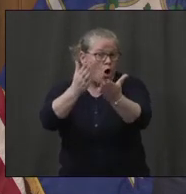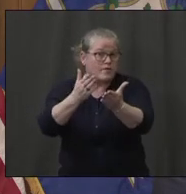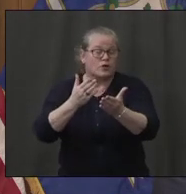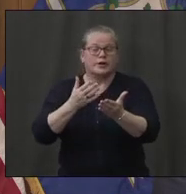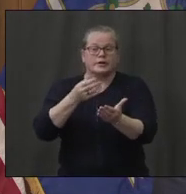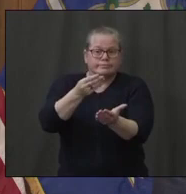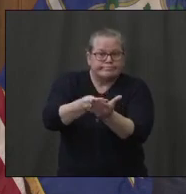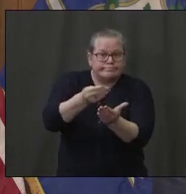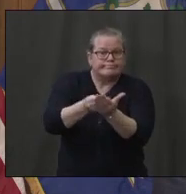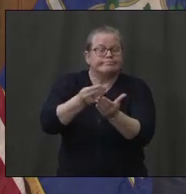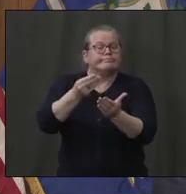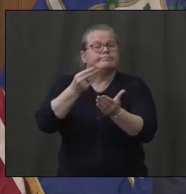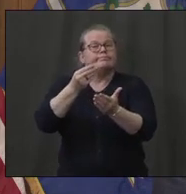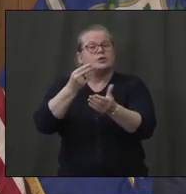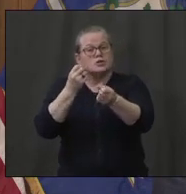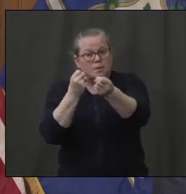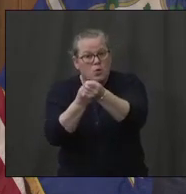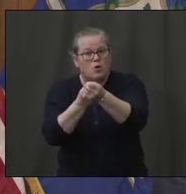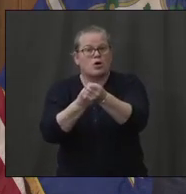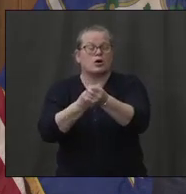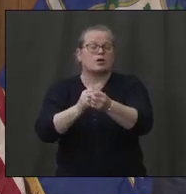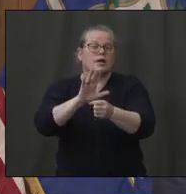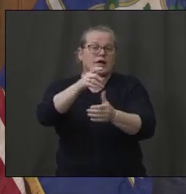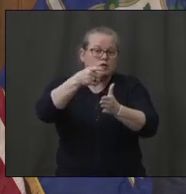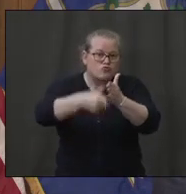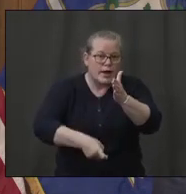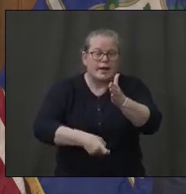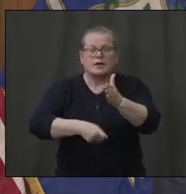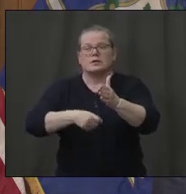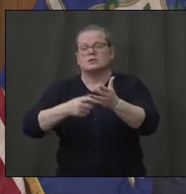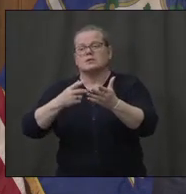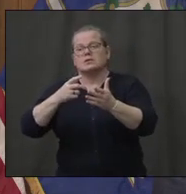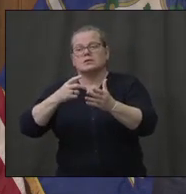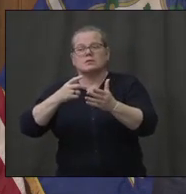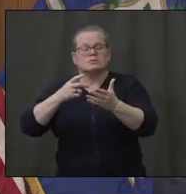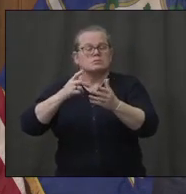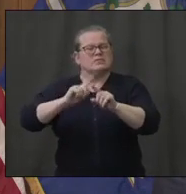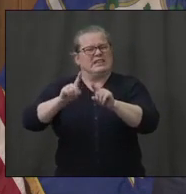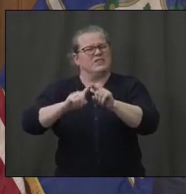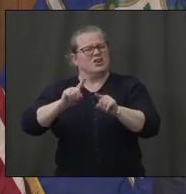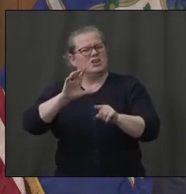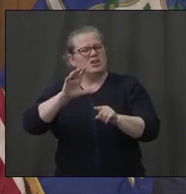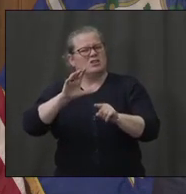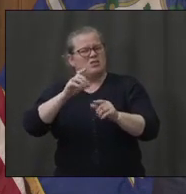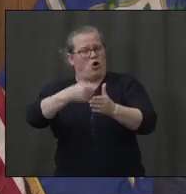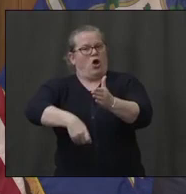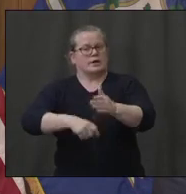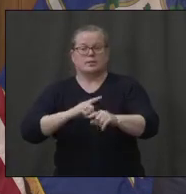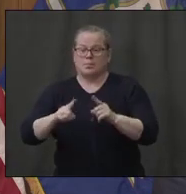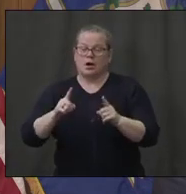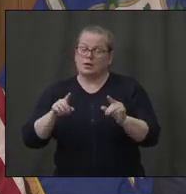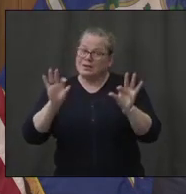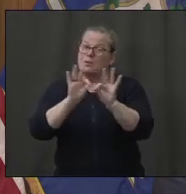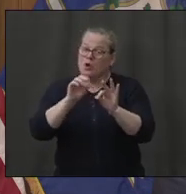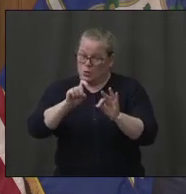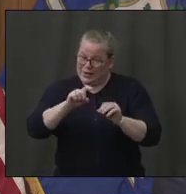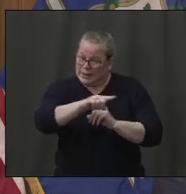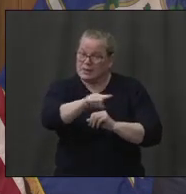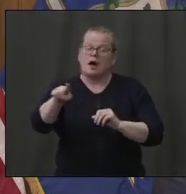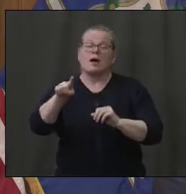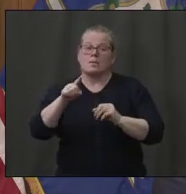rates and potential assistance with startup costs to reactivate some of those nursing homes. But we really need the industry to step up now and help support